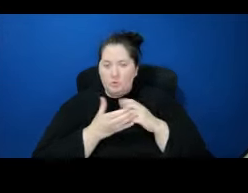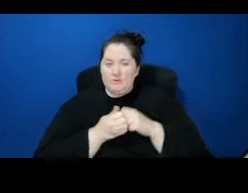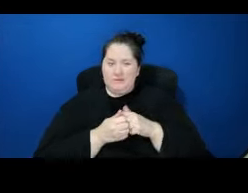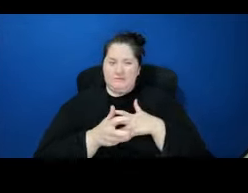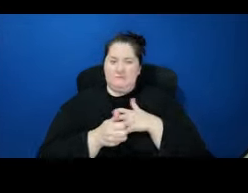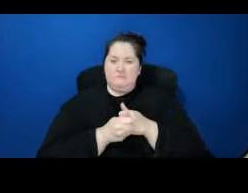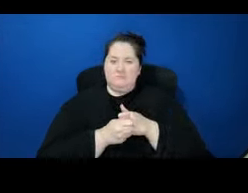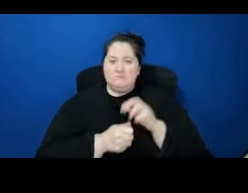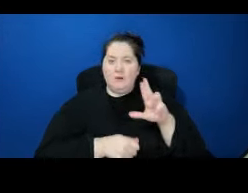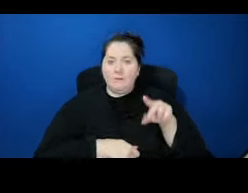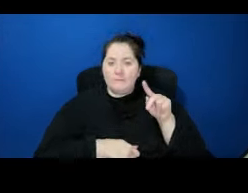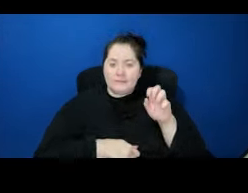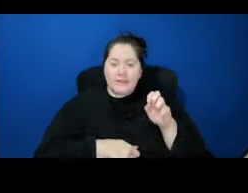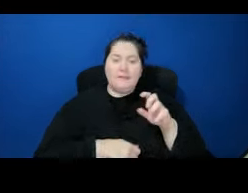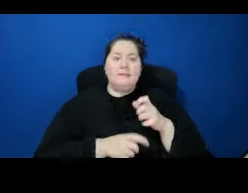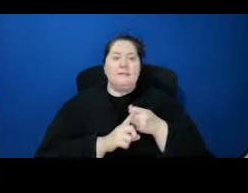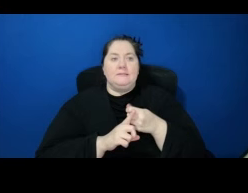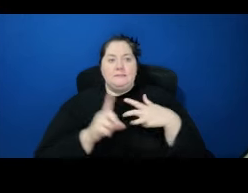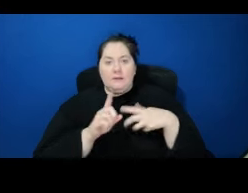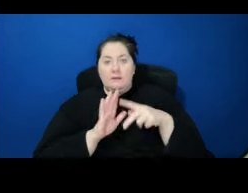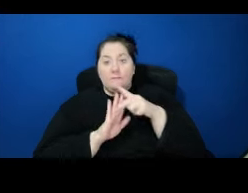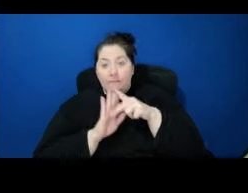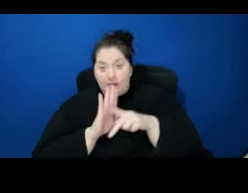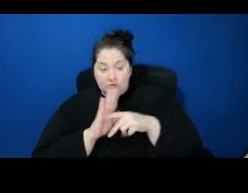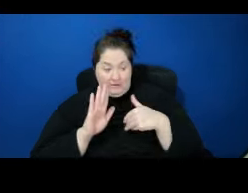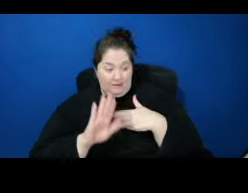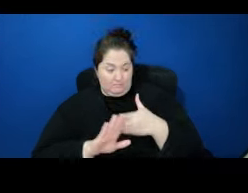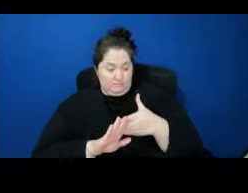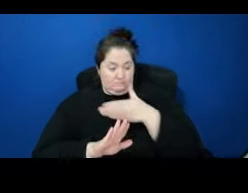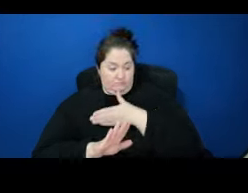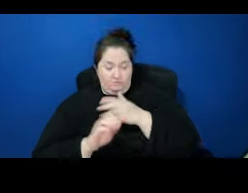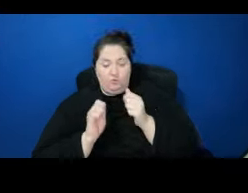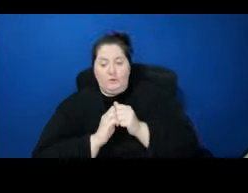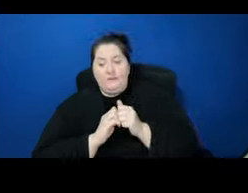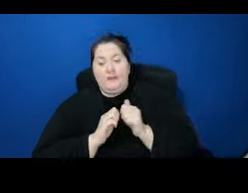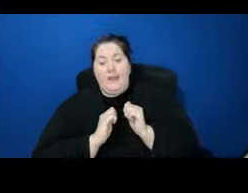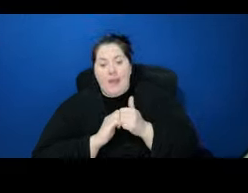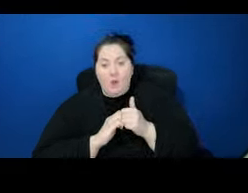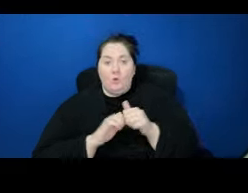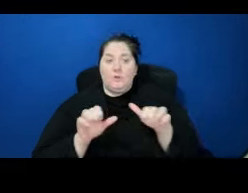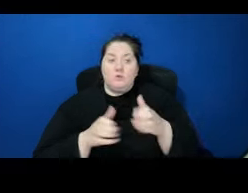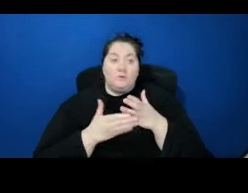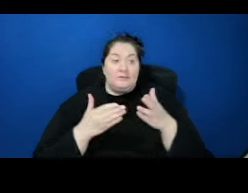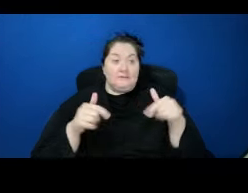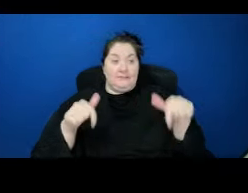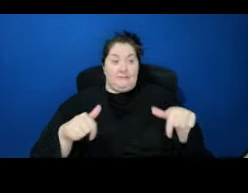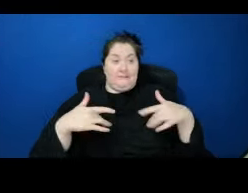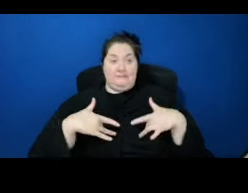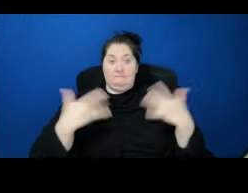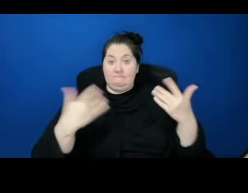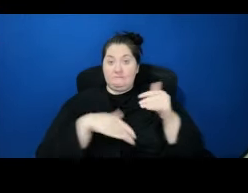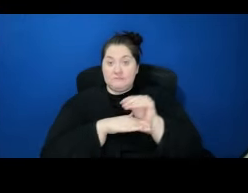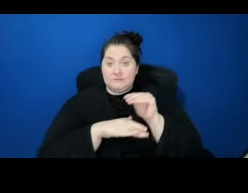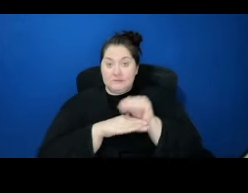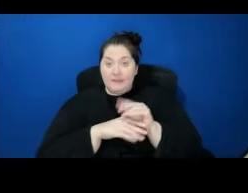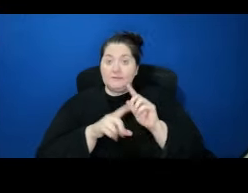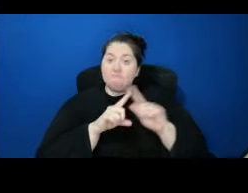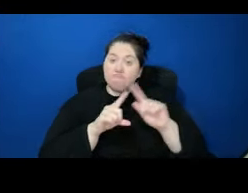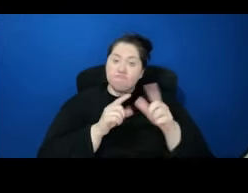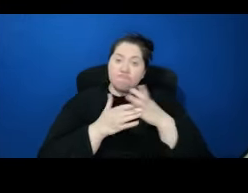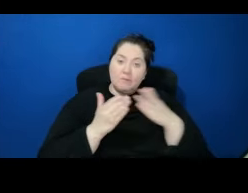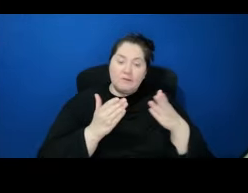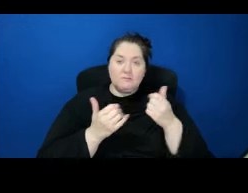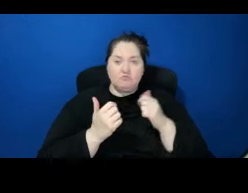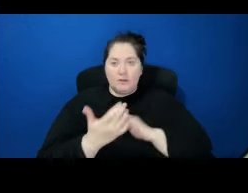that expands on the policies we had in previously about how we do things like this event tonight and many other things we do to